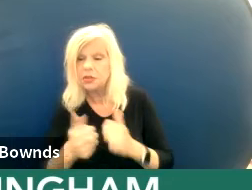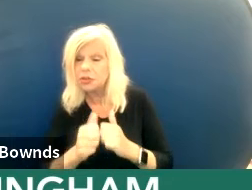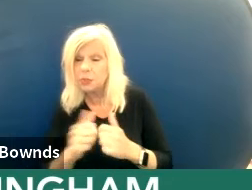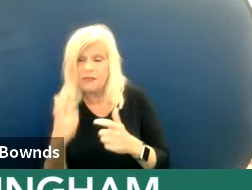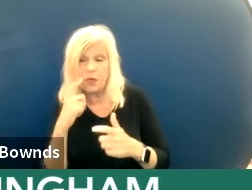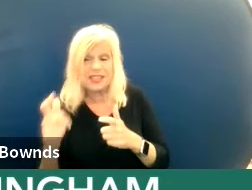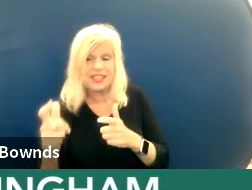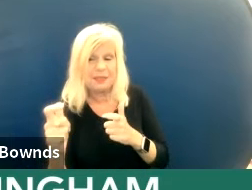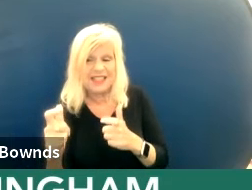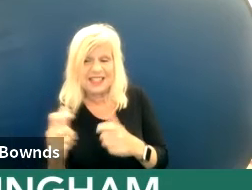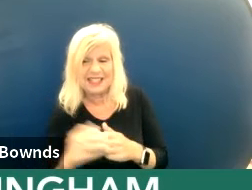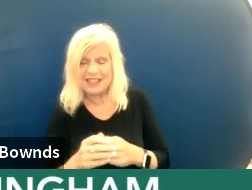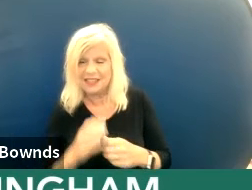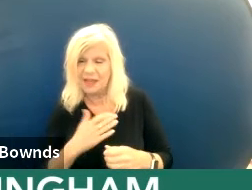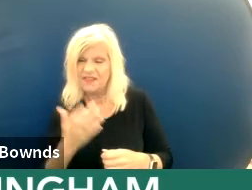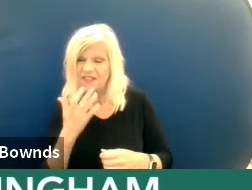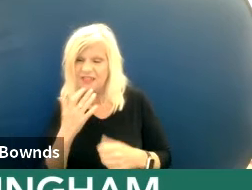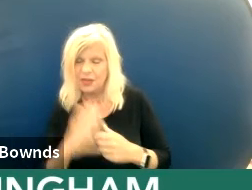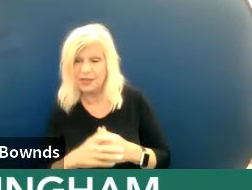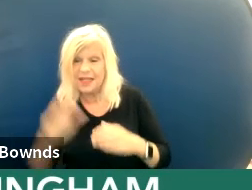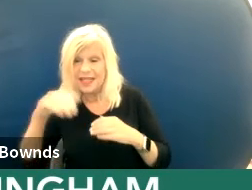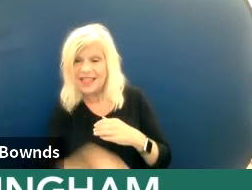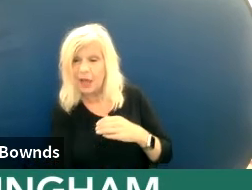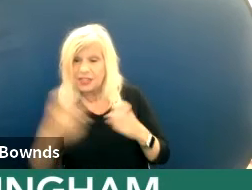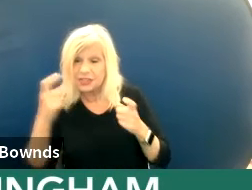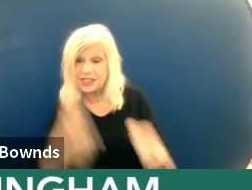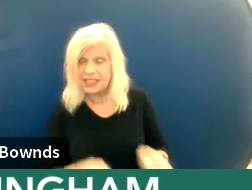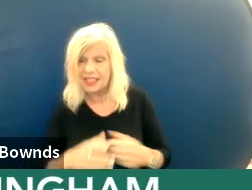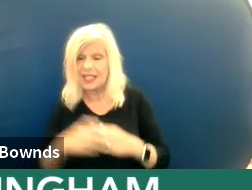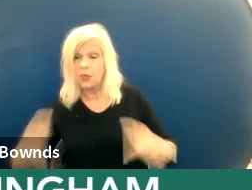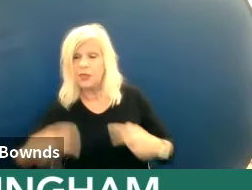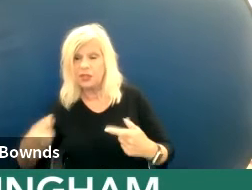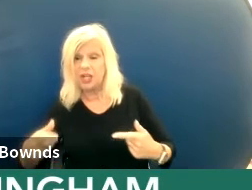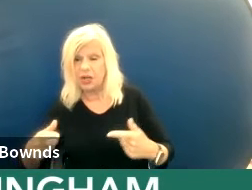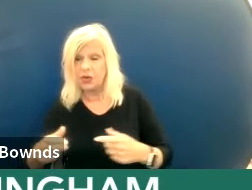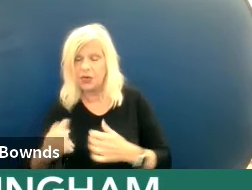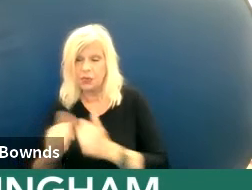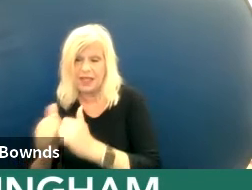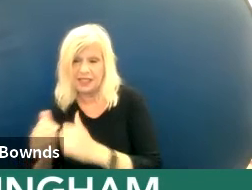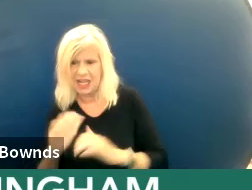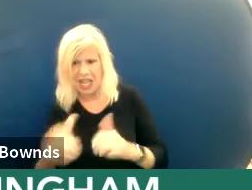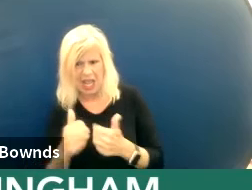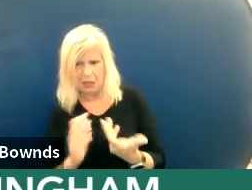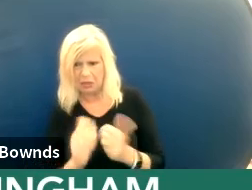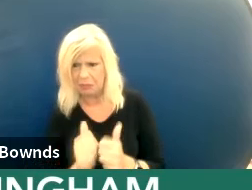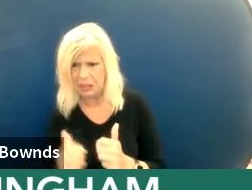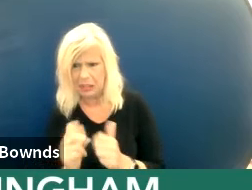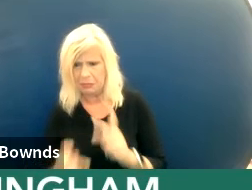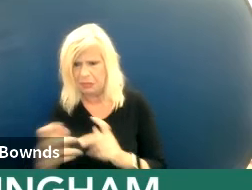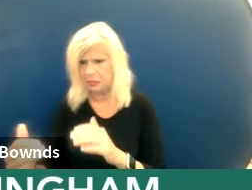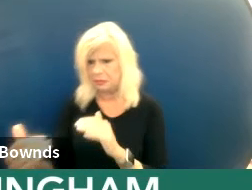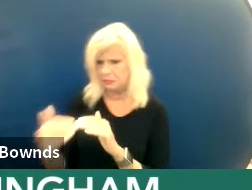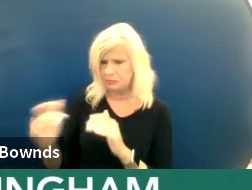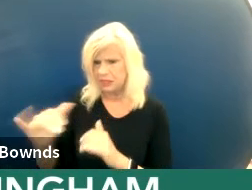speed, particularly downhill skiing and wheelchair racing. But to be able to participate in these sports with other kids like me, that